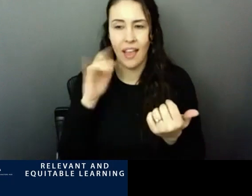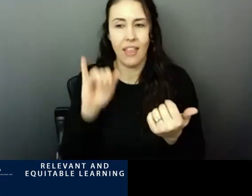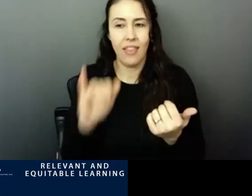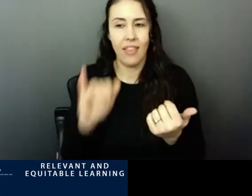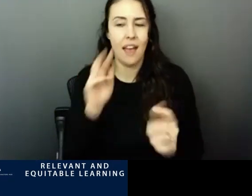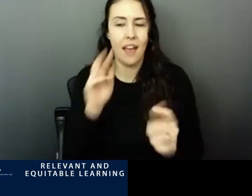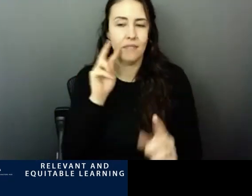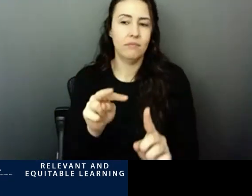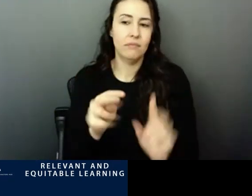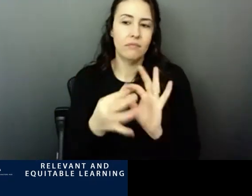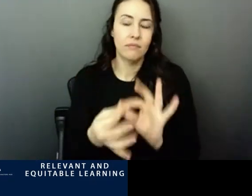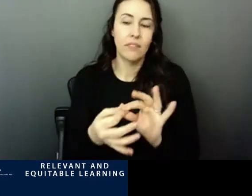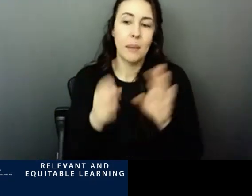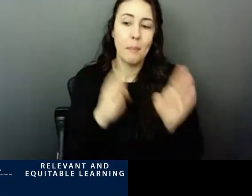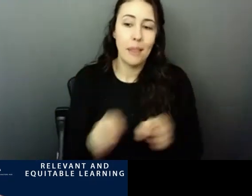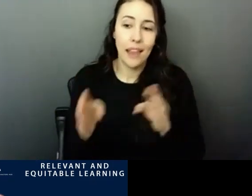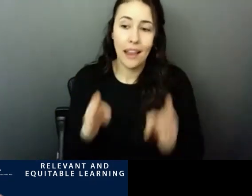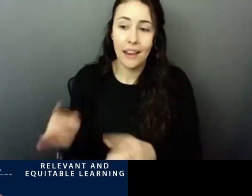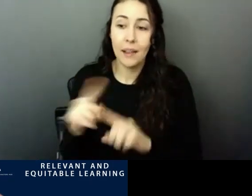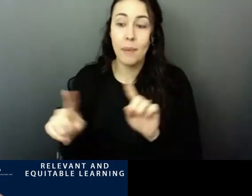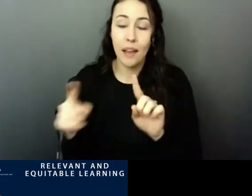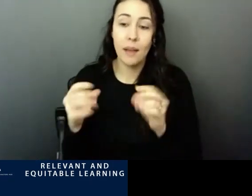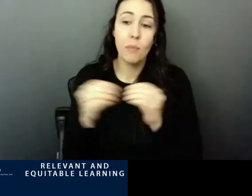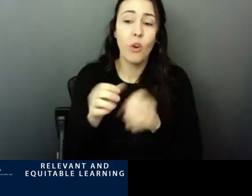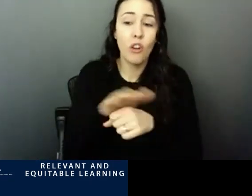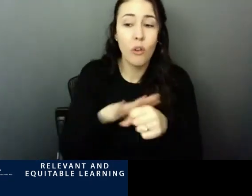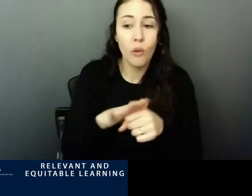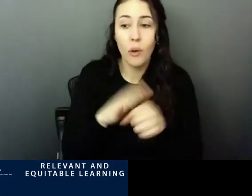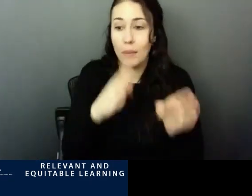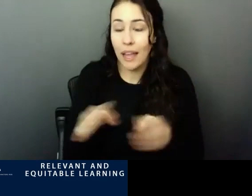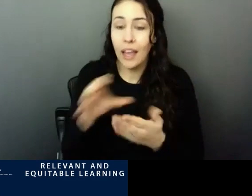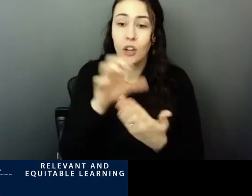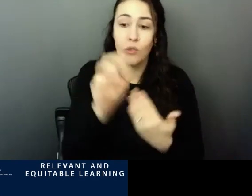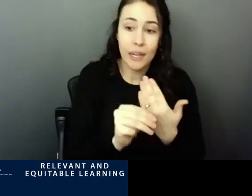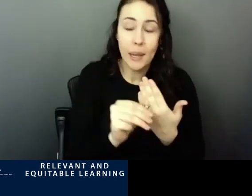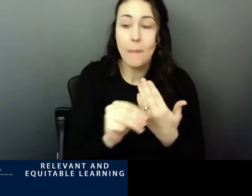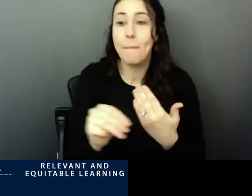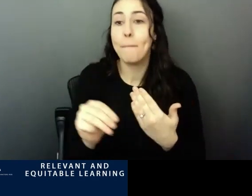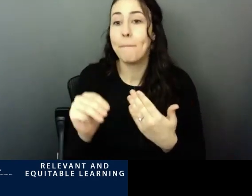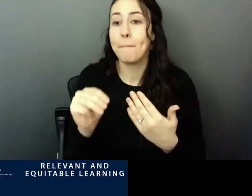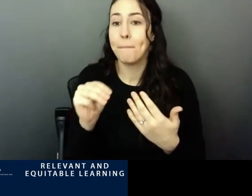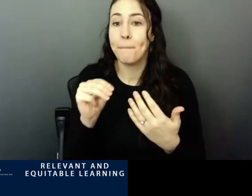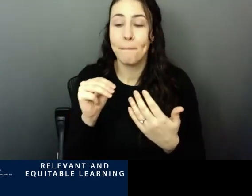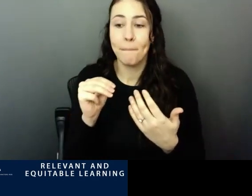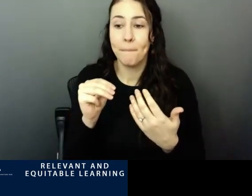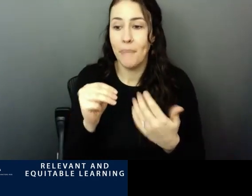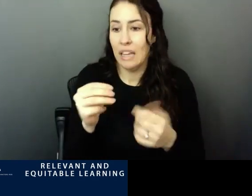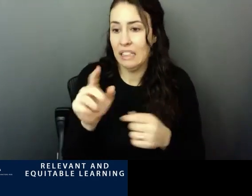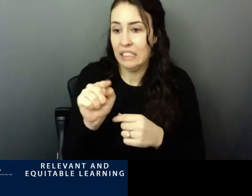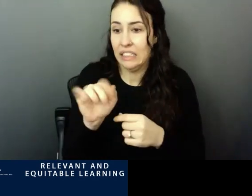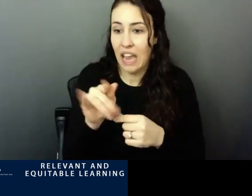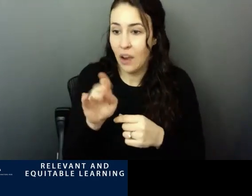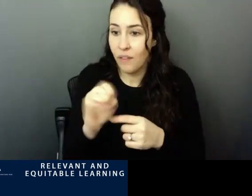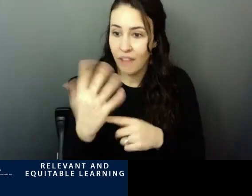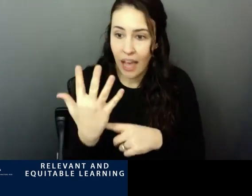also in more of a localized planning is curricular planning, curriculum planning, as we have to go through per Title V, you